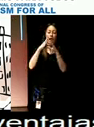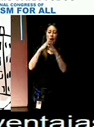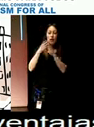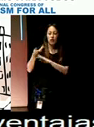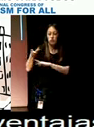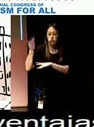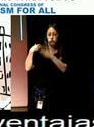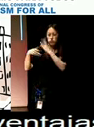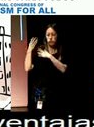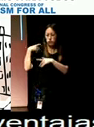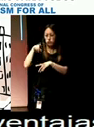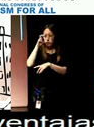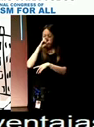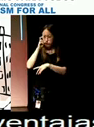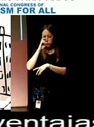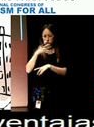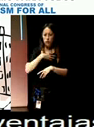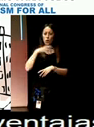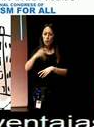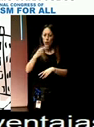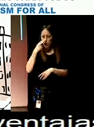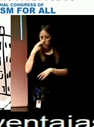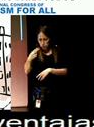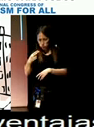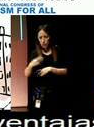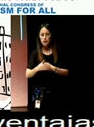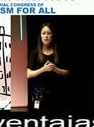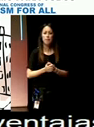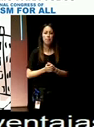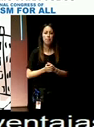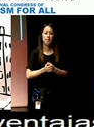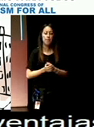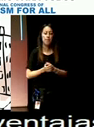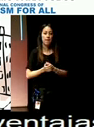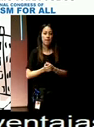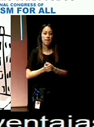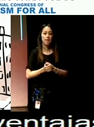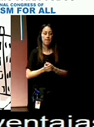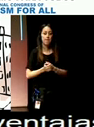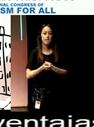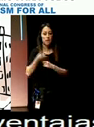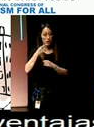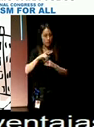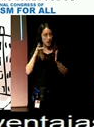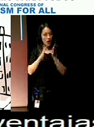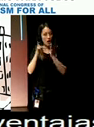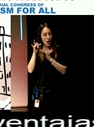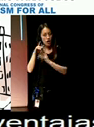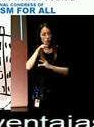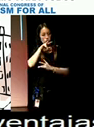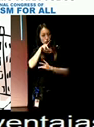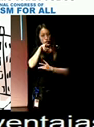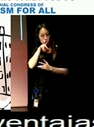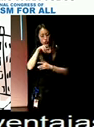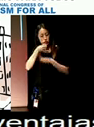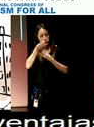It's written that Jesus purchased in that synagogue. So you can go and see it and